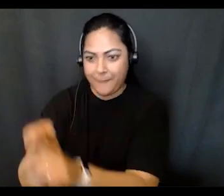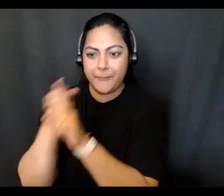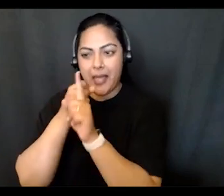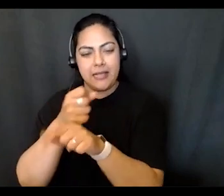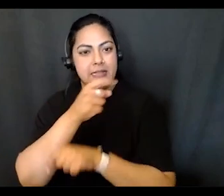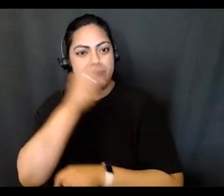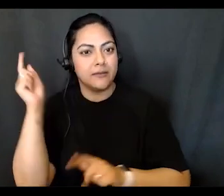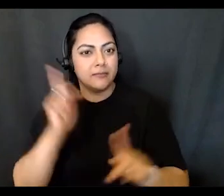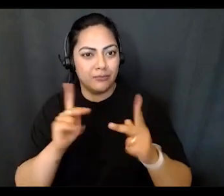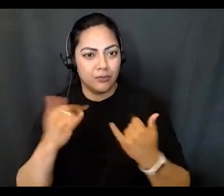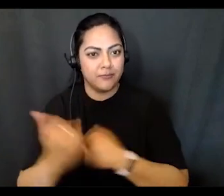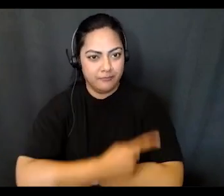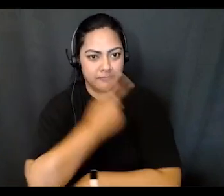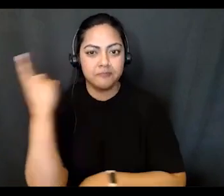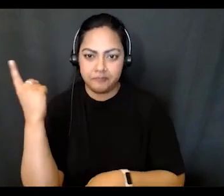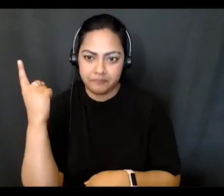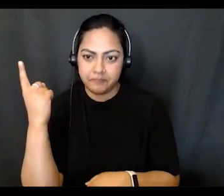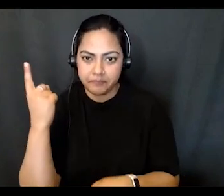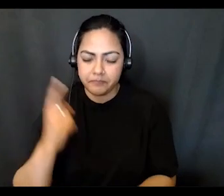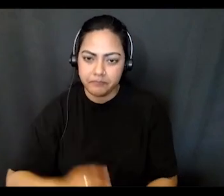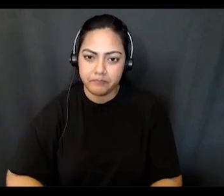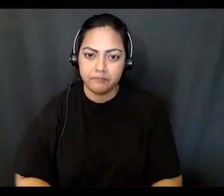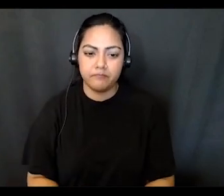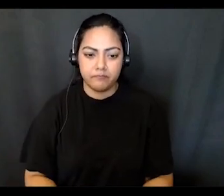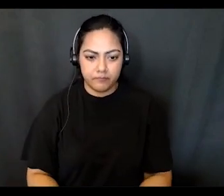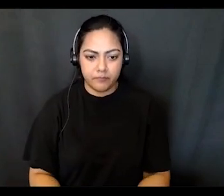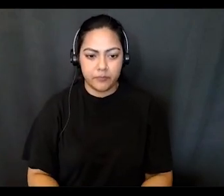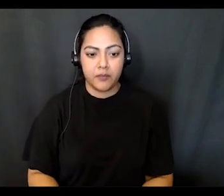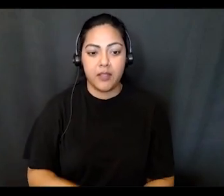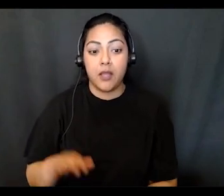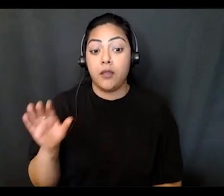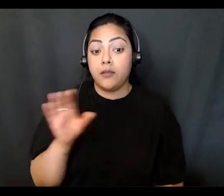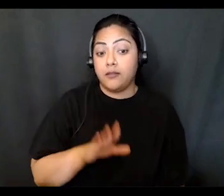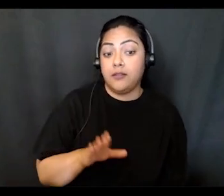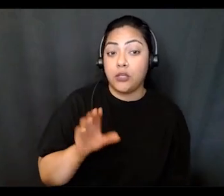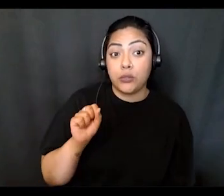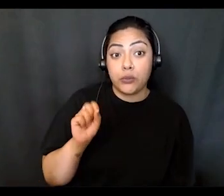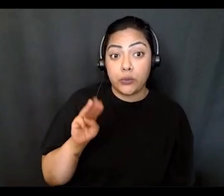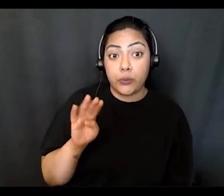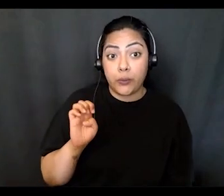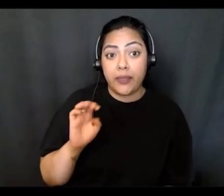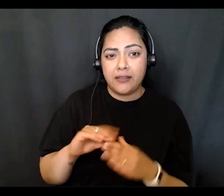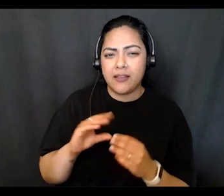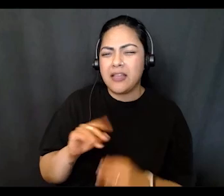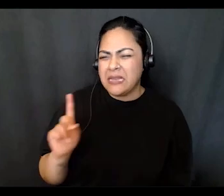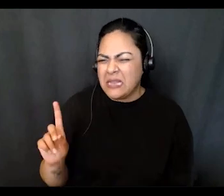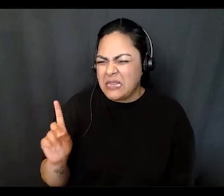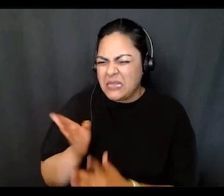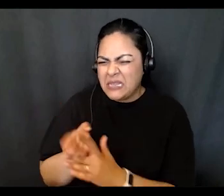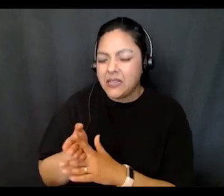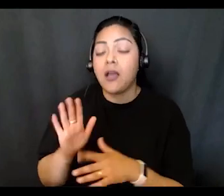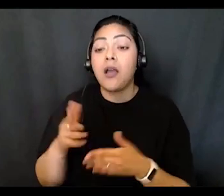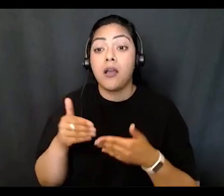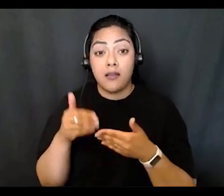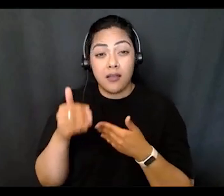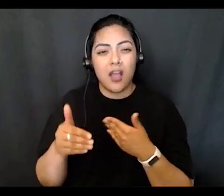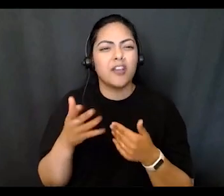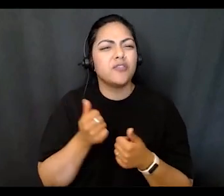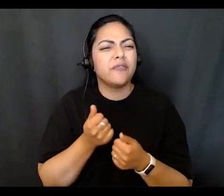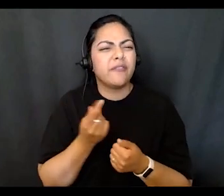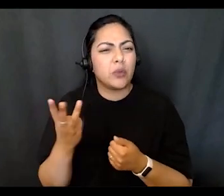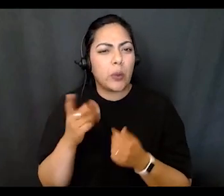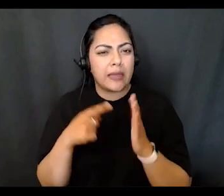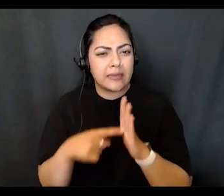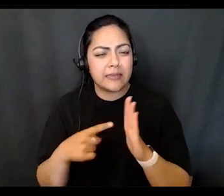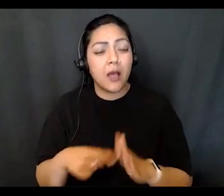moment. Next slide, please. So thanks, OmiSoore. As we move on to the next slide, I just wanted to share a few examples. I think when we talk